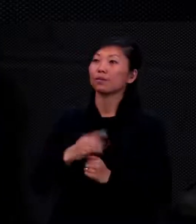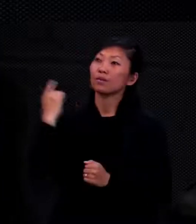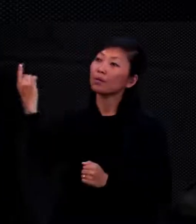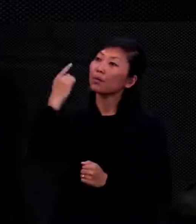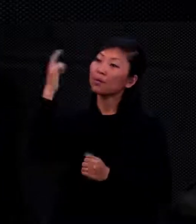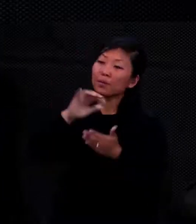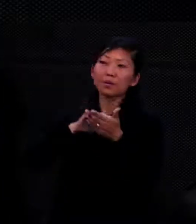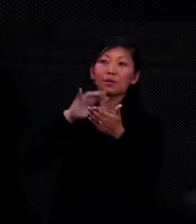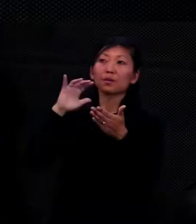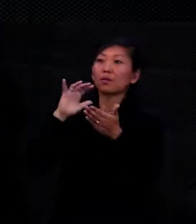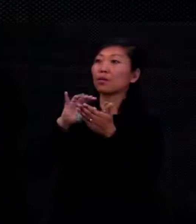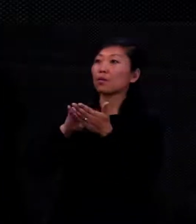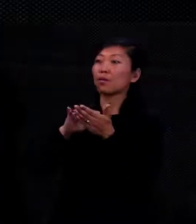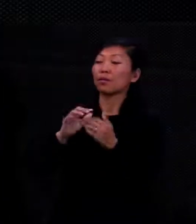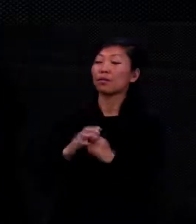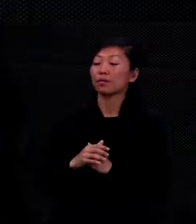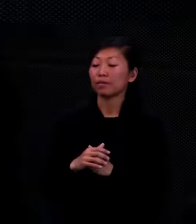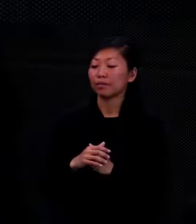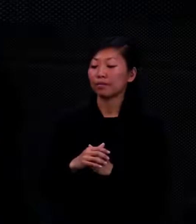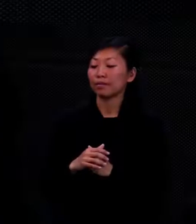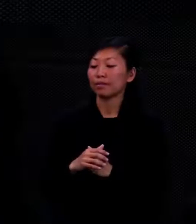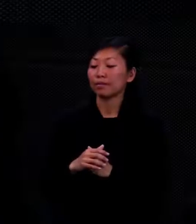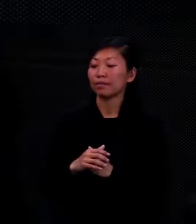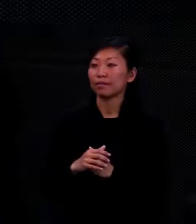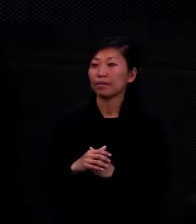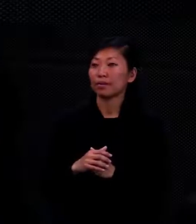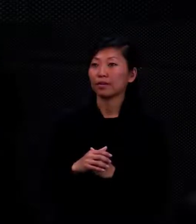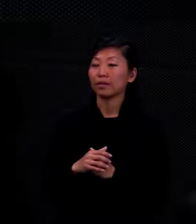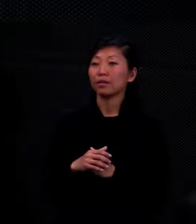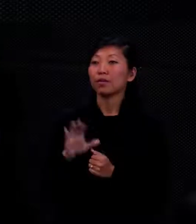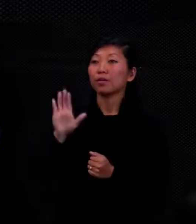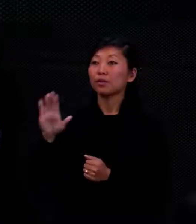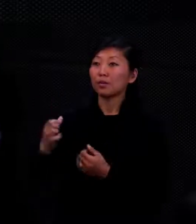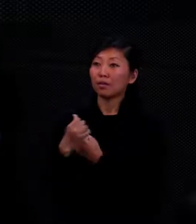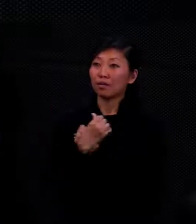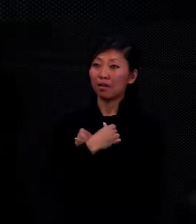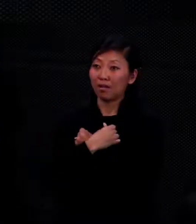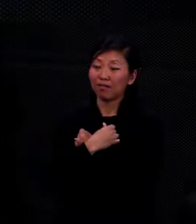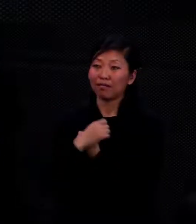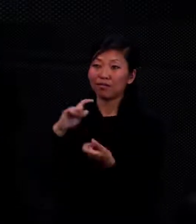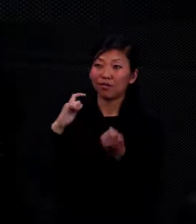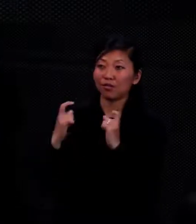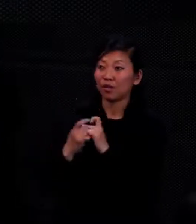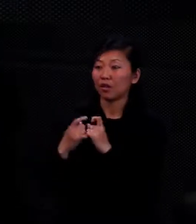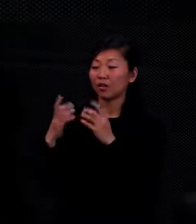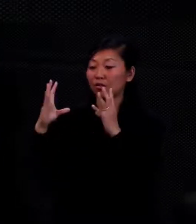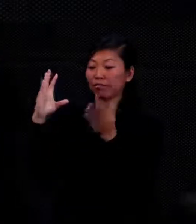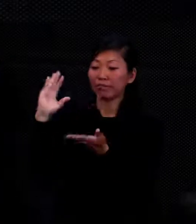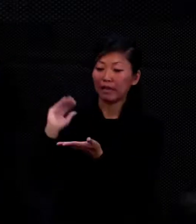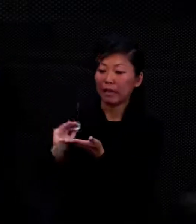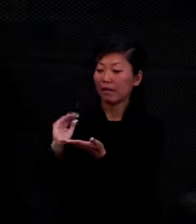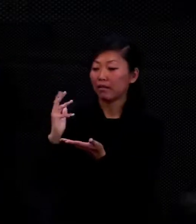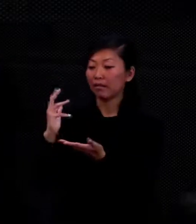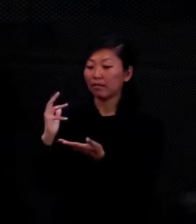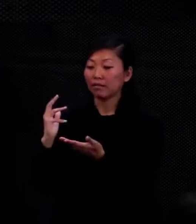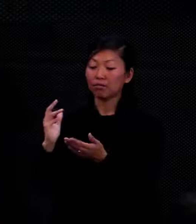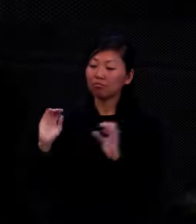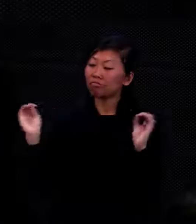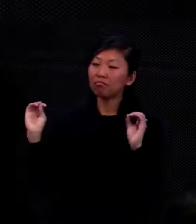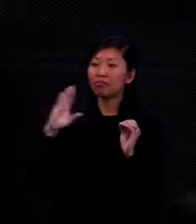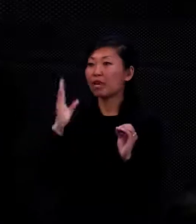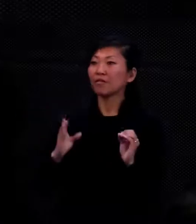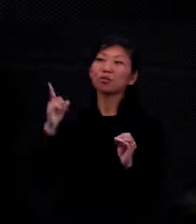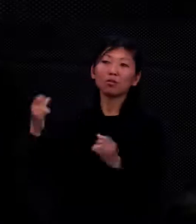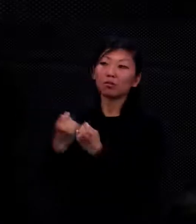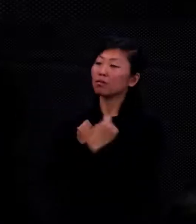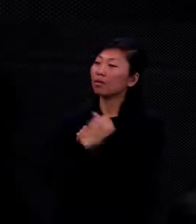glory, but you also never change in your love for us, in your regard for us,